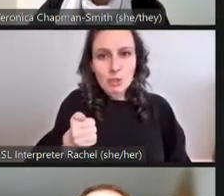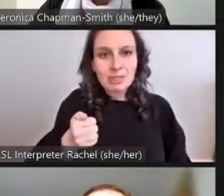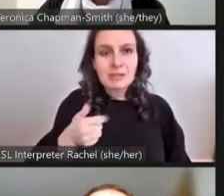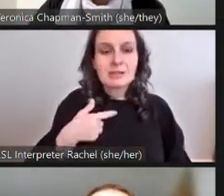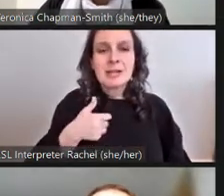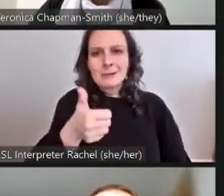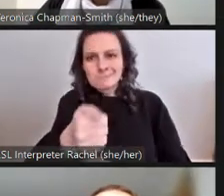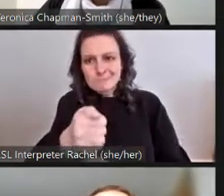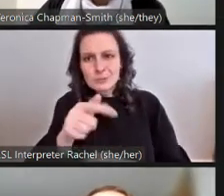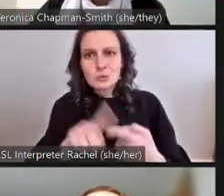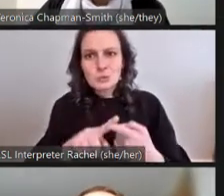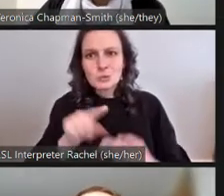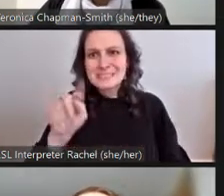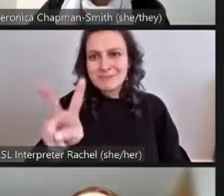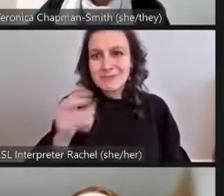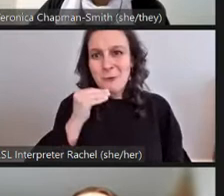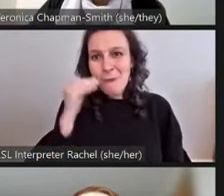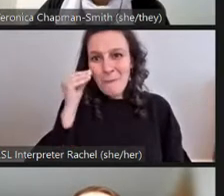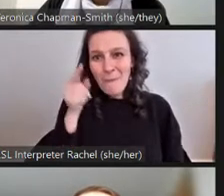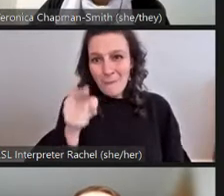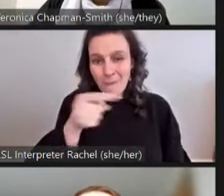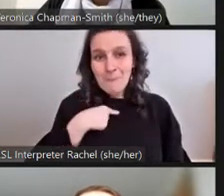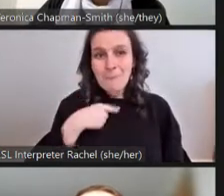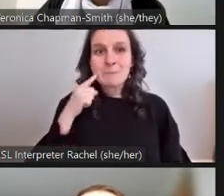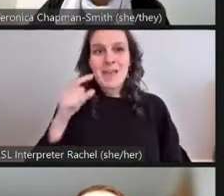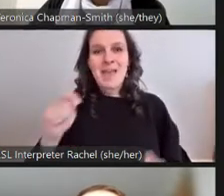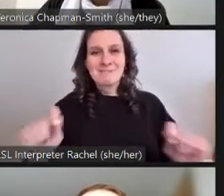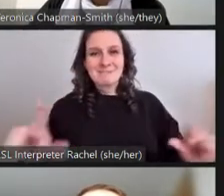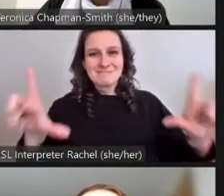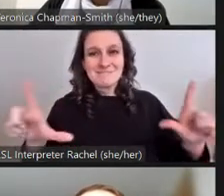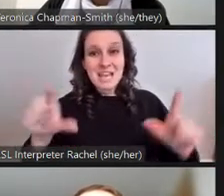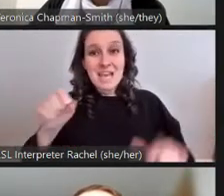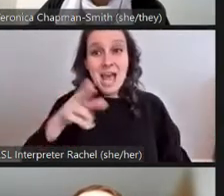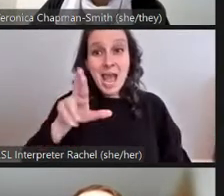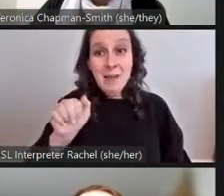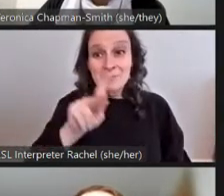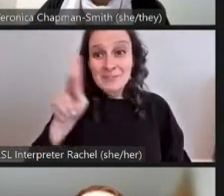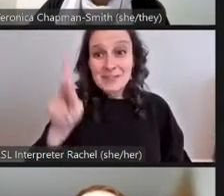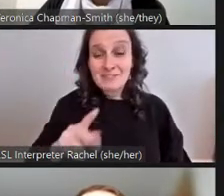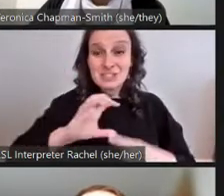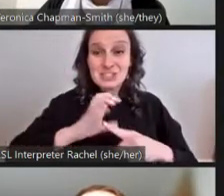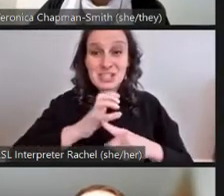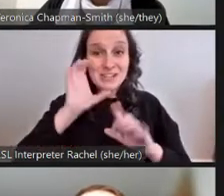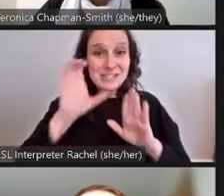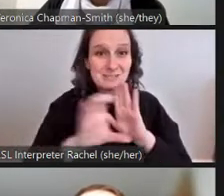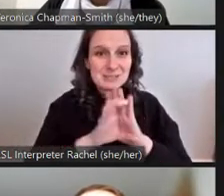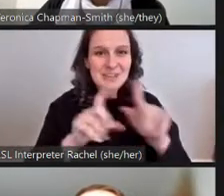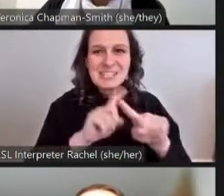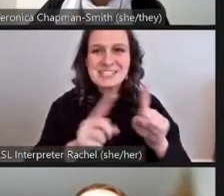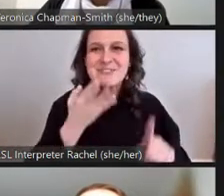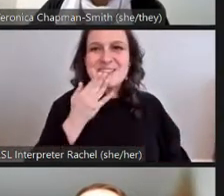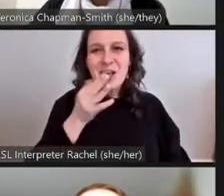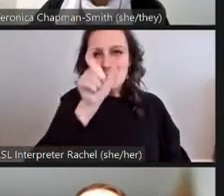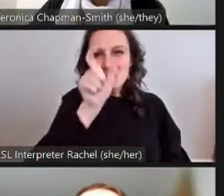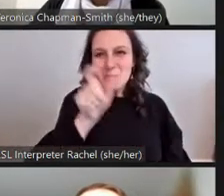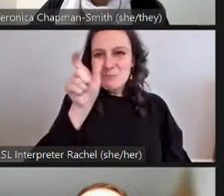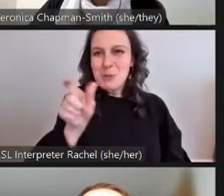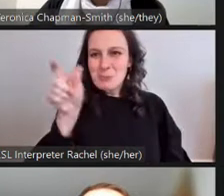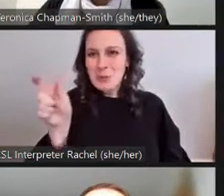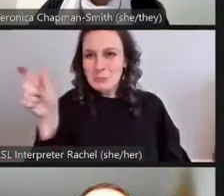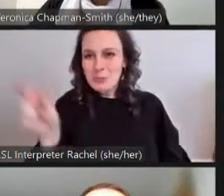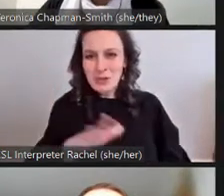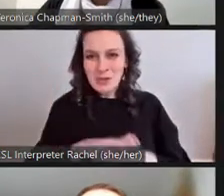pointing towards a home television that displays the Opera Philadelphia channel image with various color bars on the